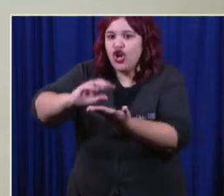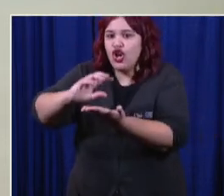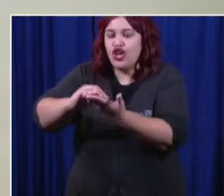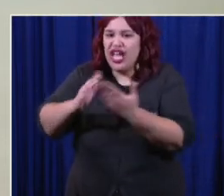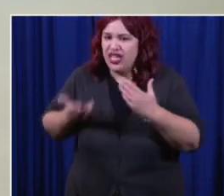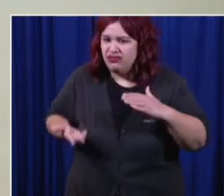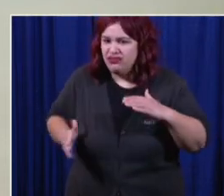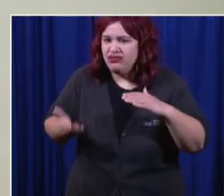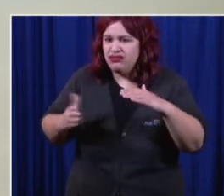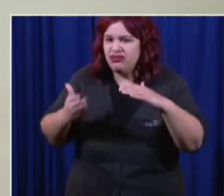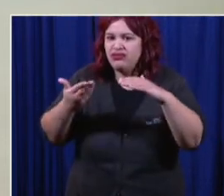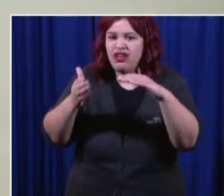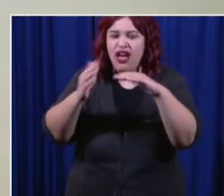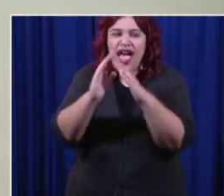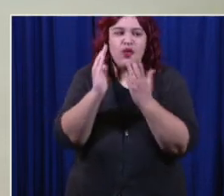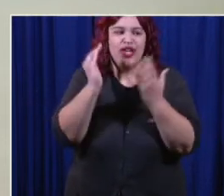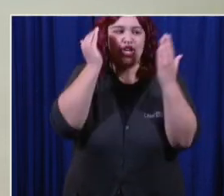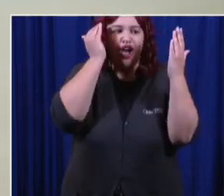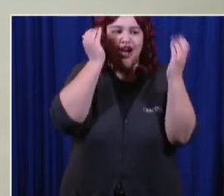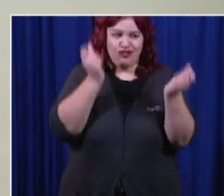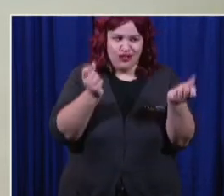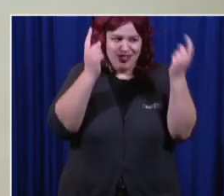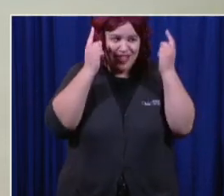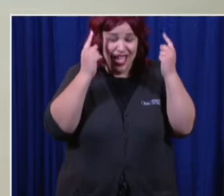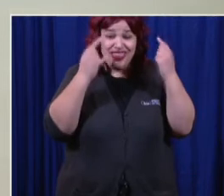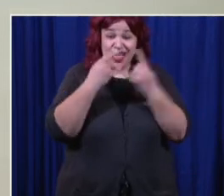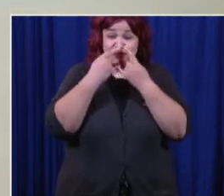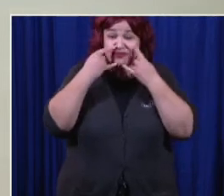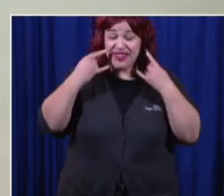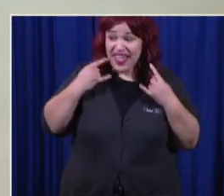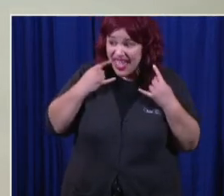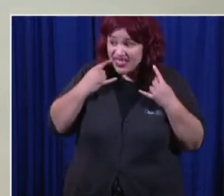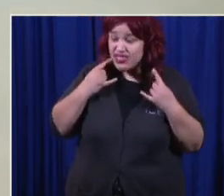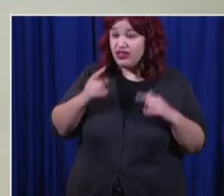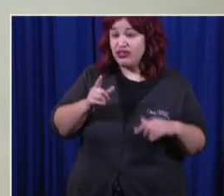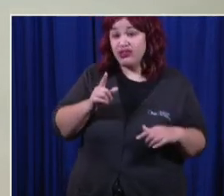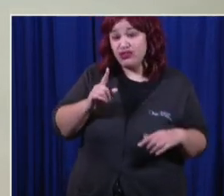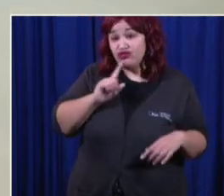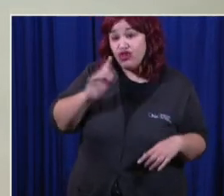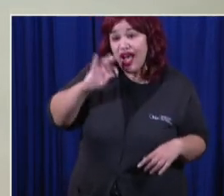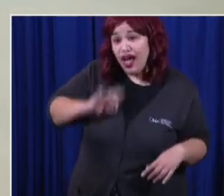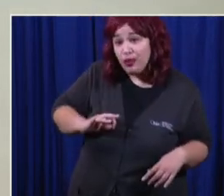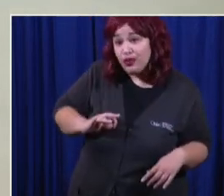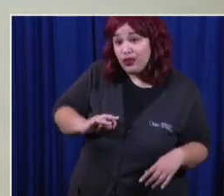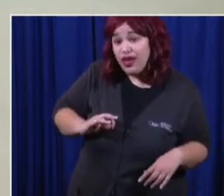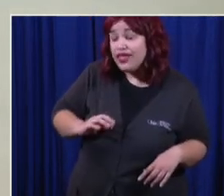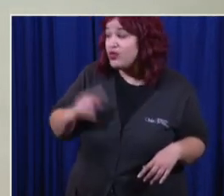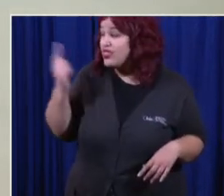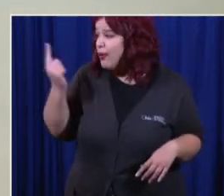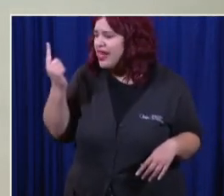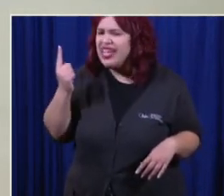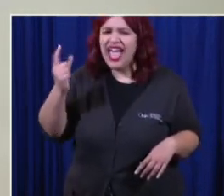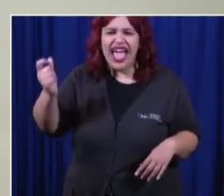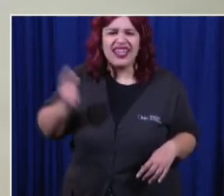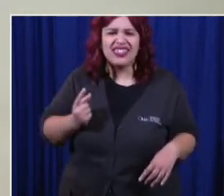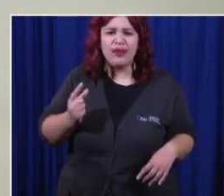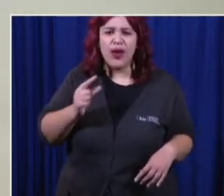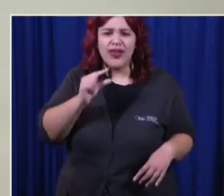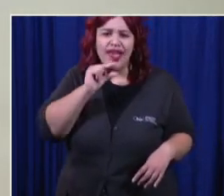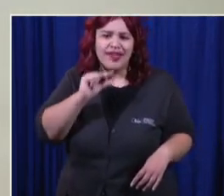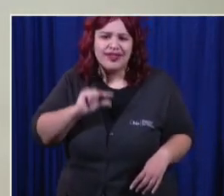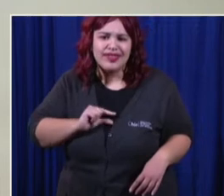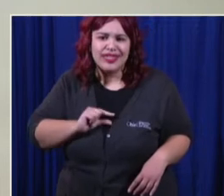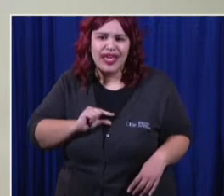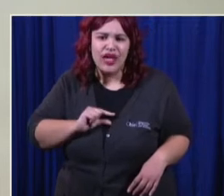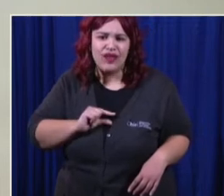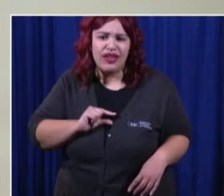would. And you've got to think about your life differently. The question about Thanksgiving that I think is an anathema to people